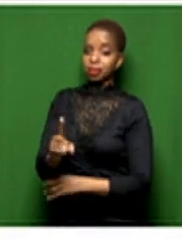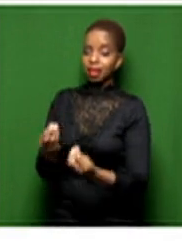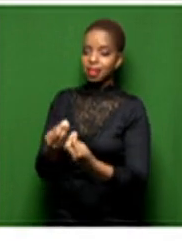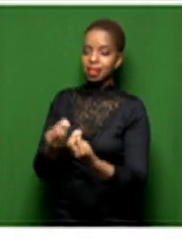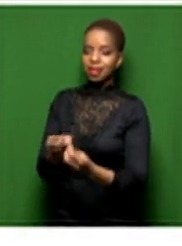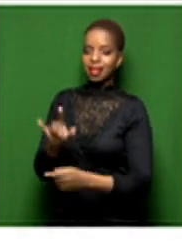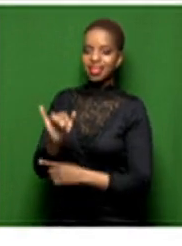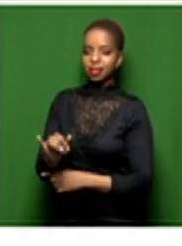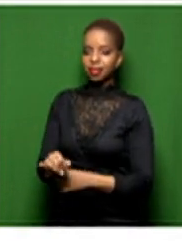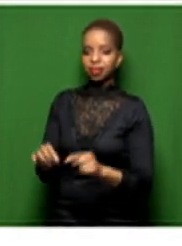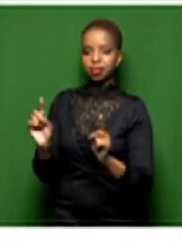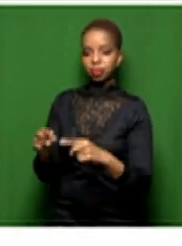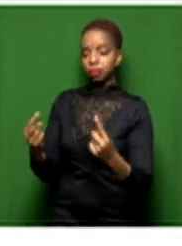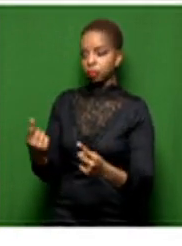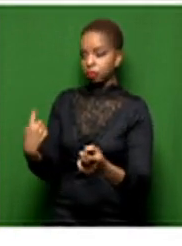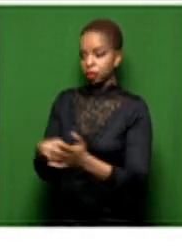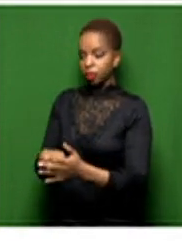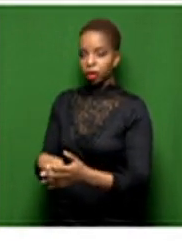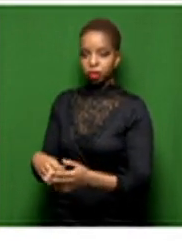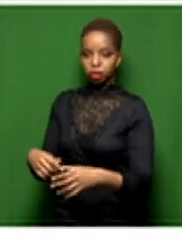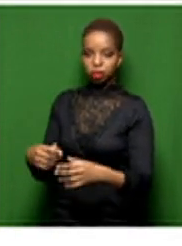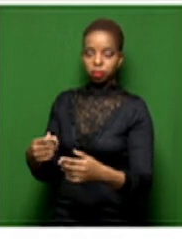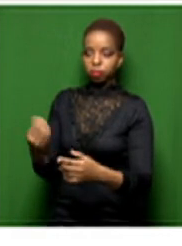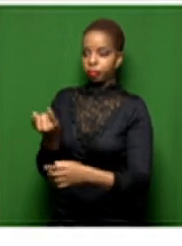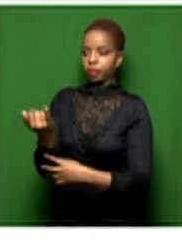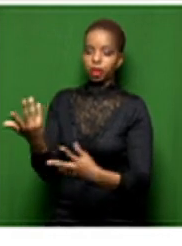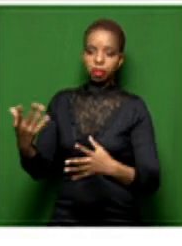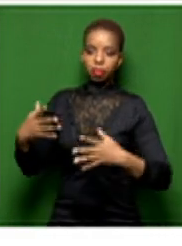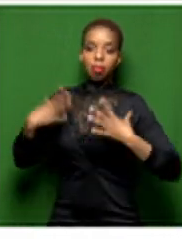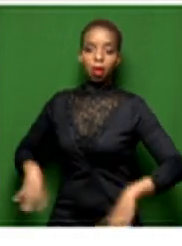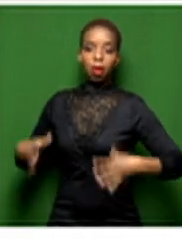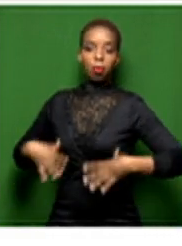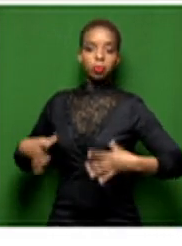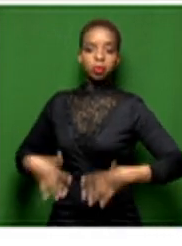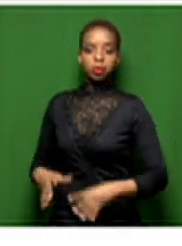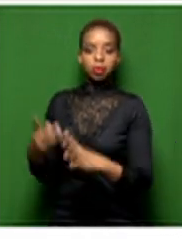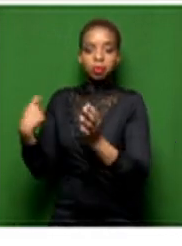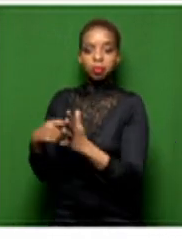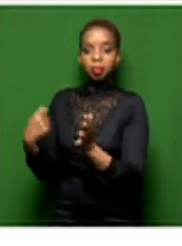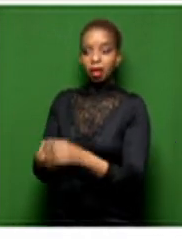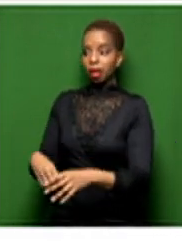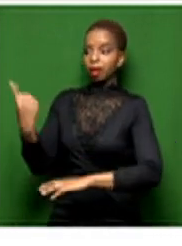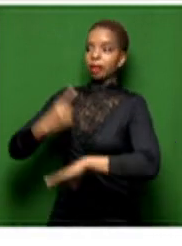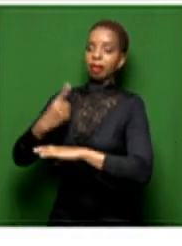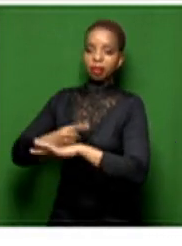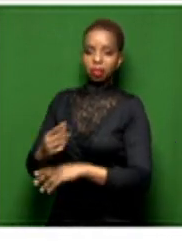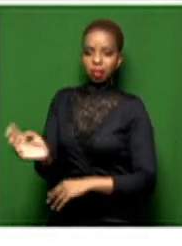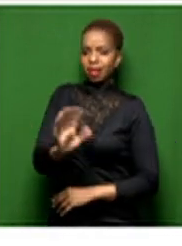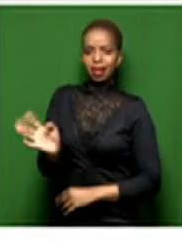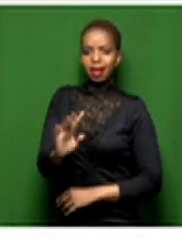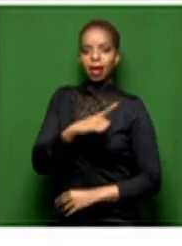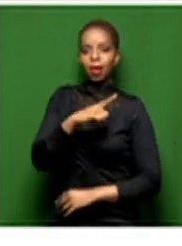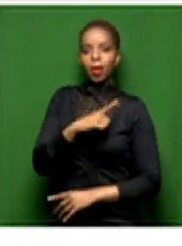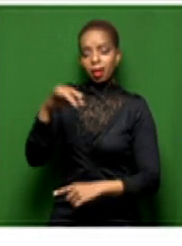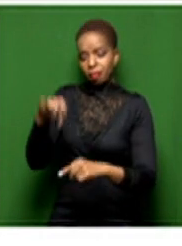on buying food on debt, as an example, buying clothes on debt. You know, you find that a lot of people have this type